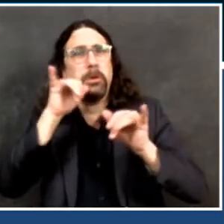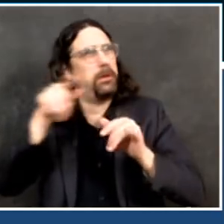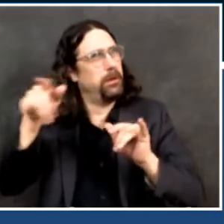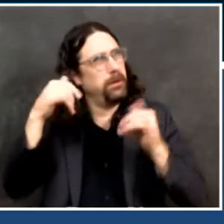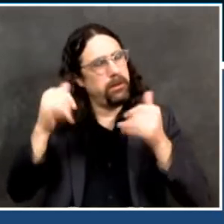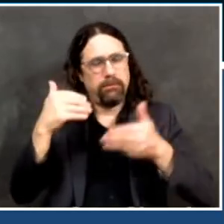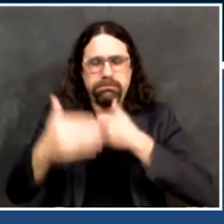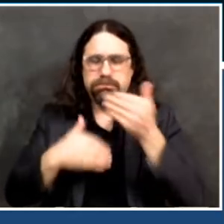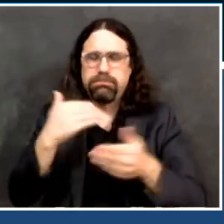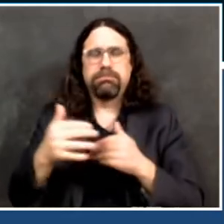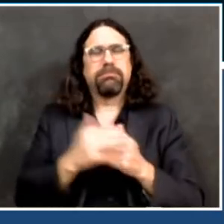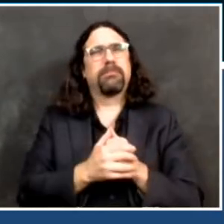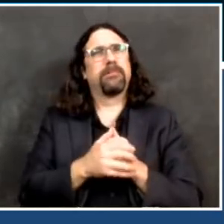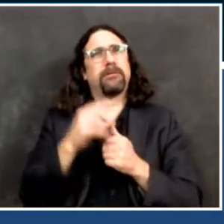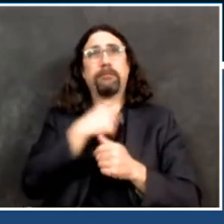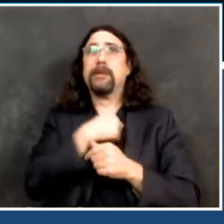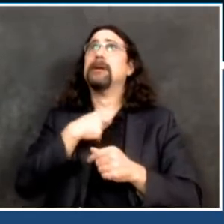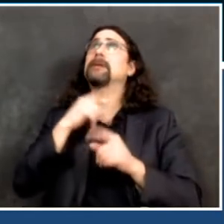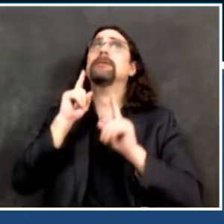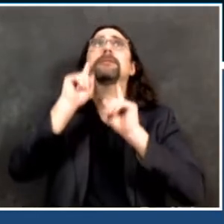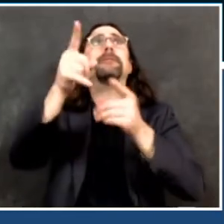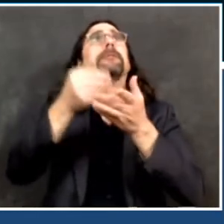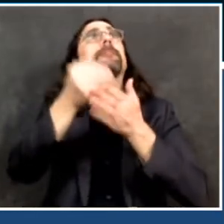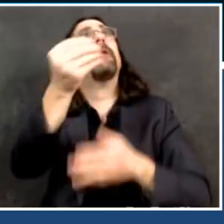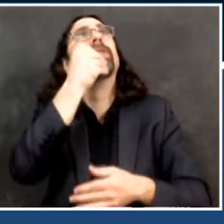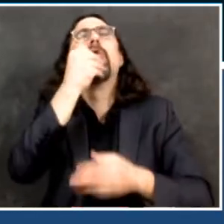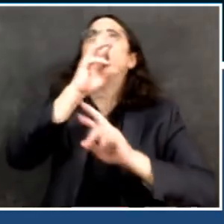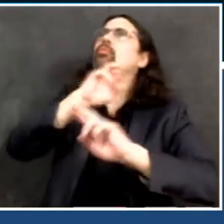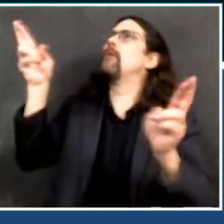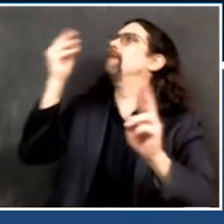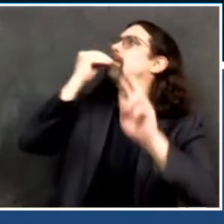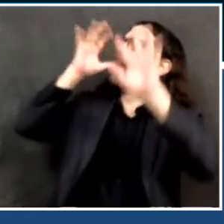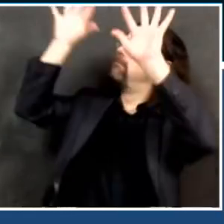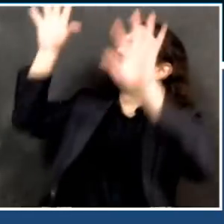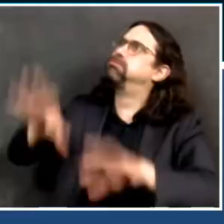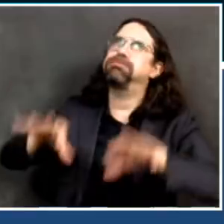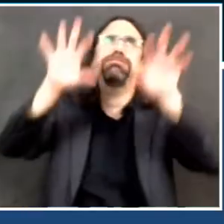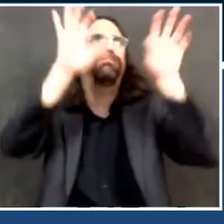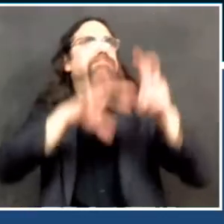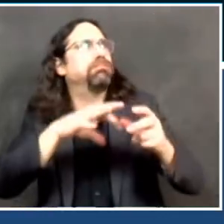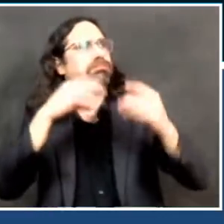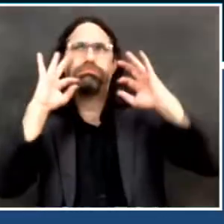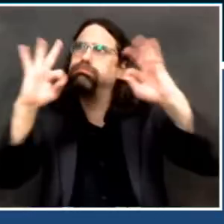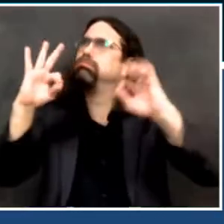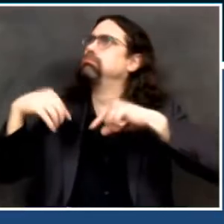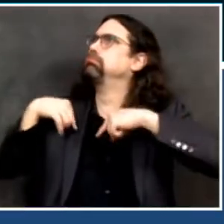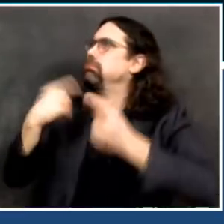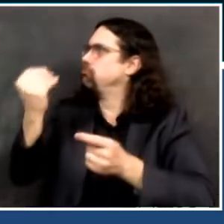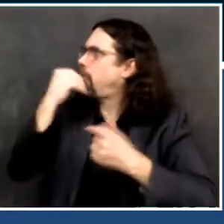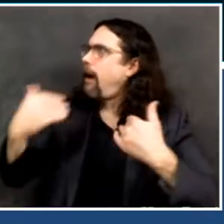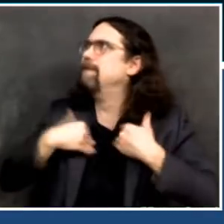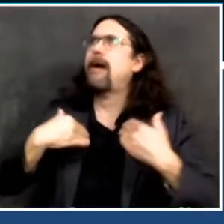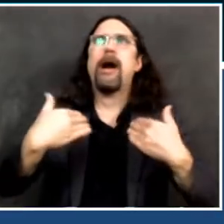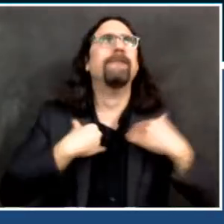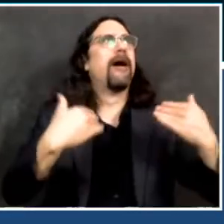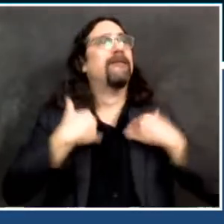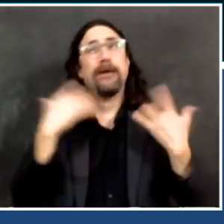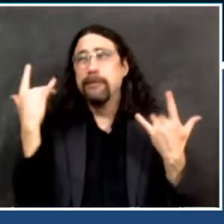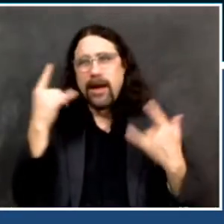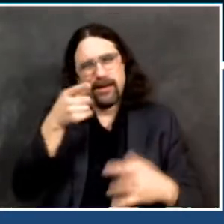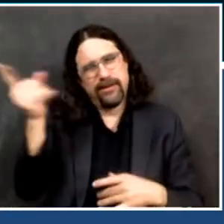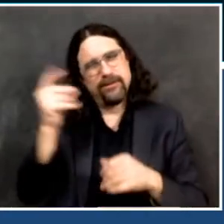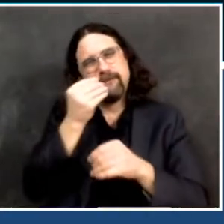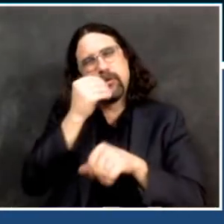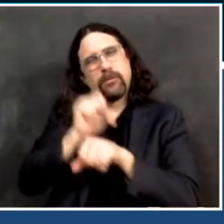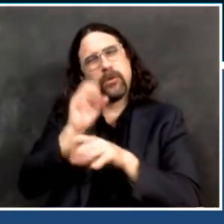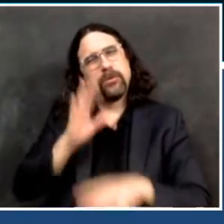But also, remember, this is not what they expected. These are folks just trying to make a living for their families. They did not expect to be on the